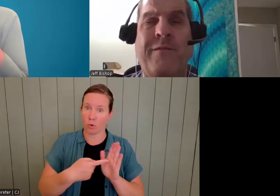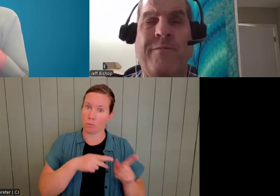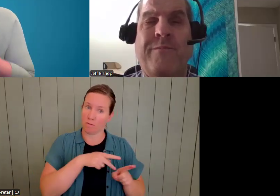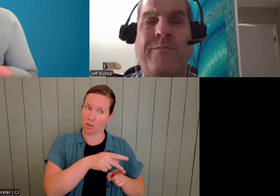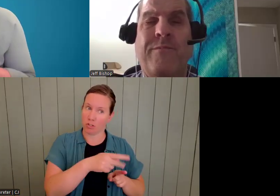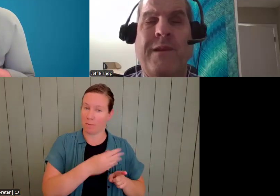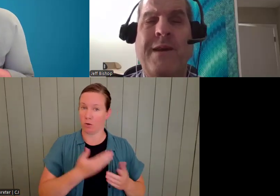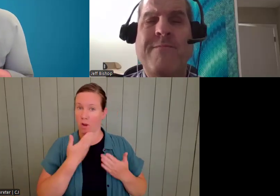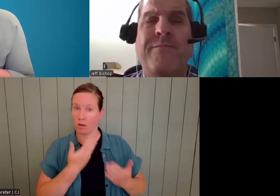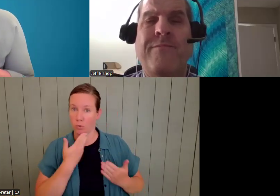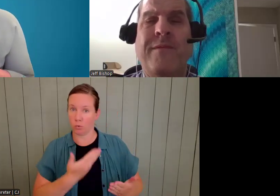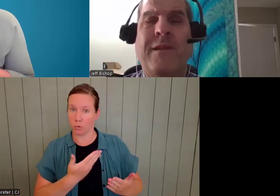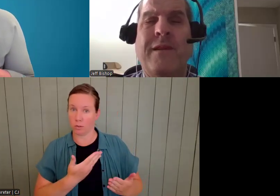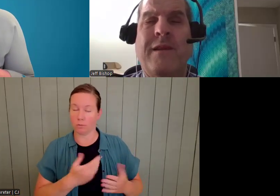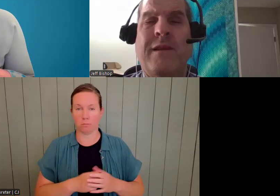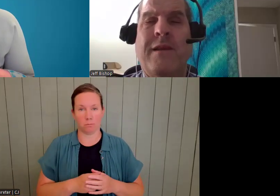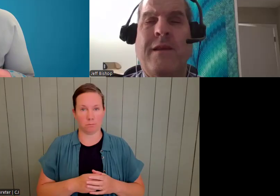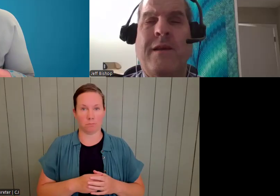pursuing. Okay.